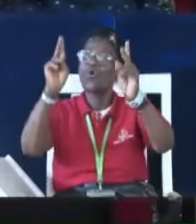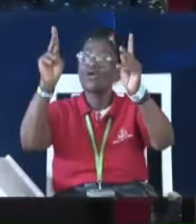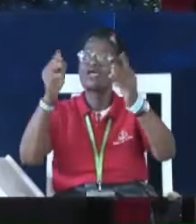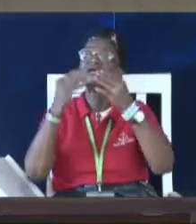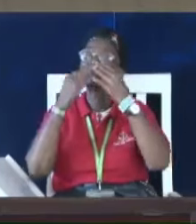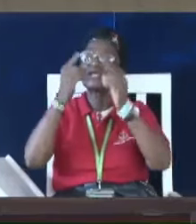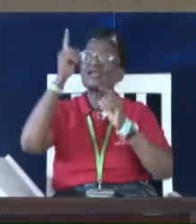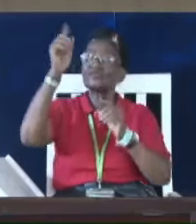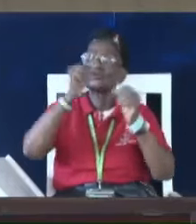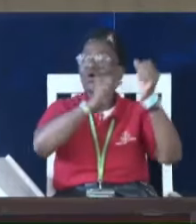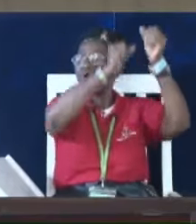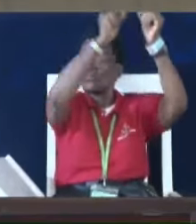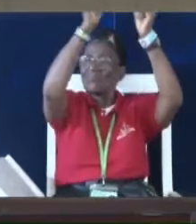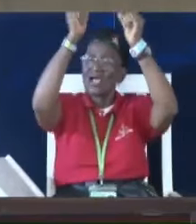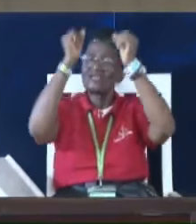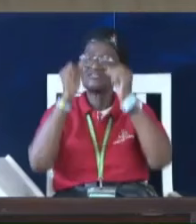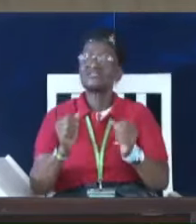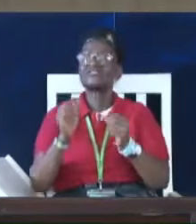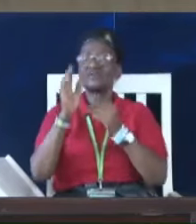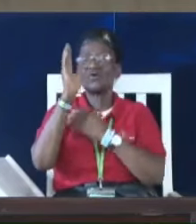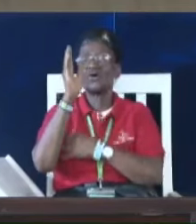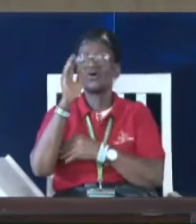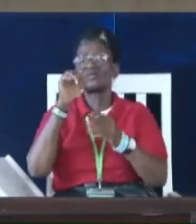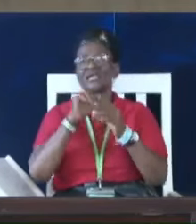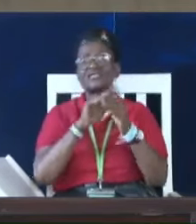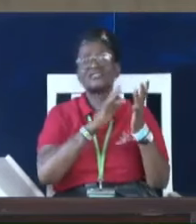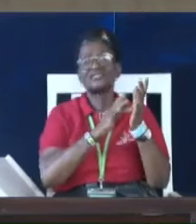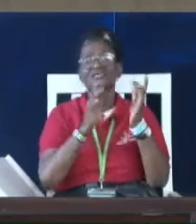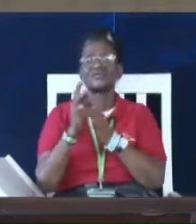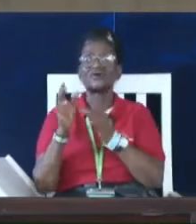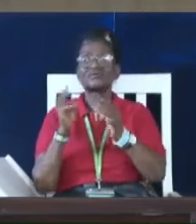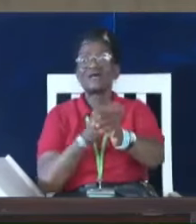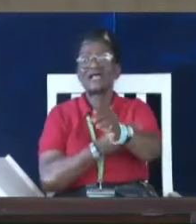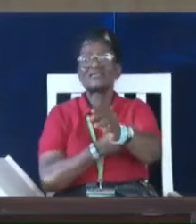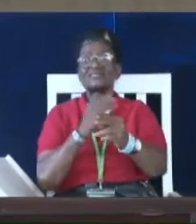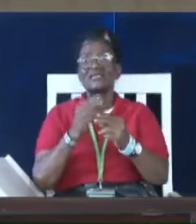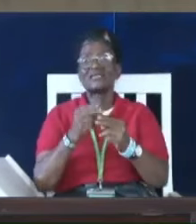Thank you, Almighty God. In Jesus'